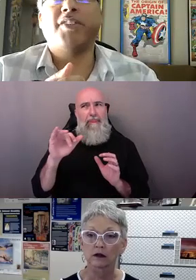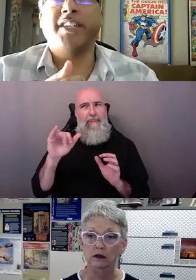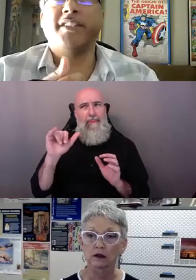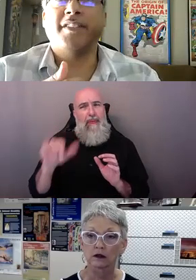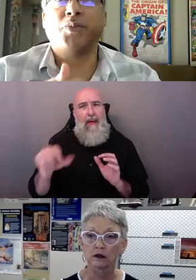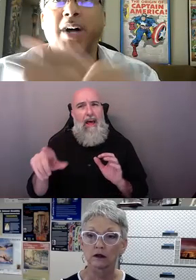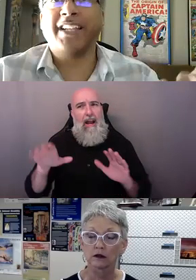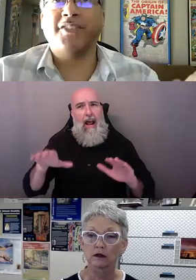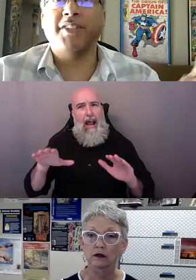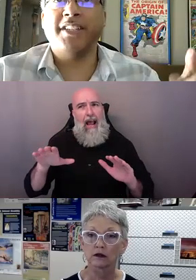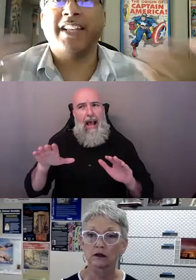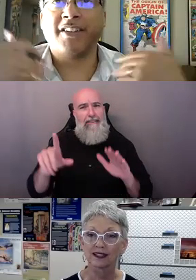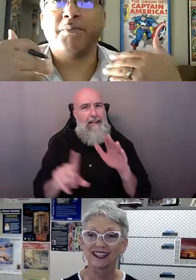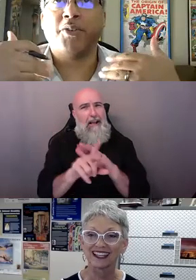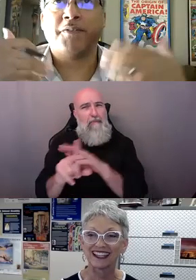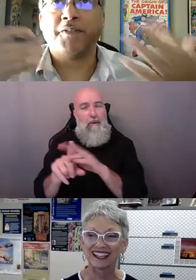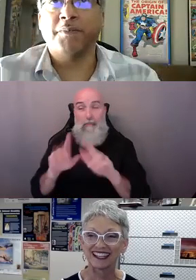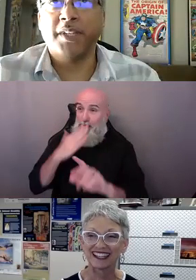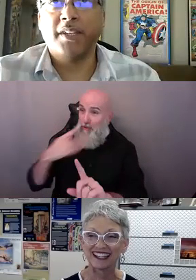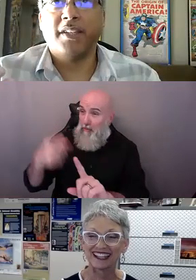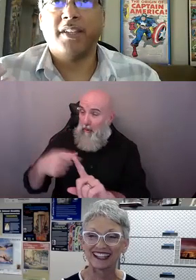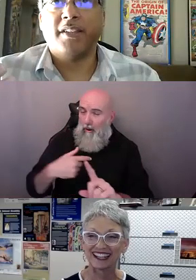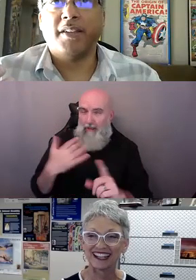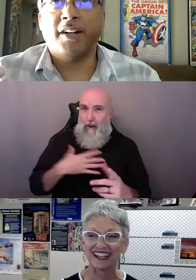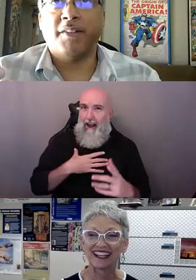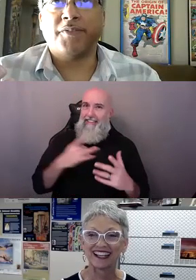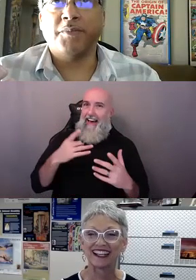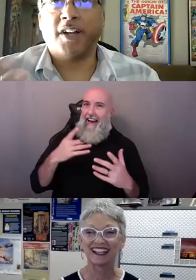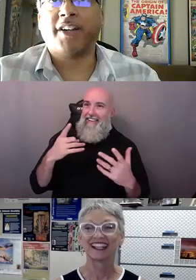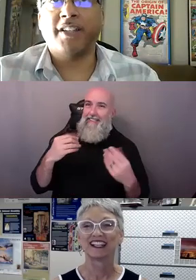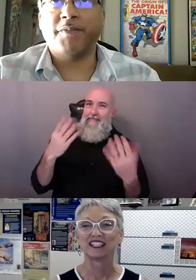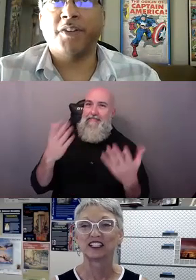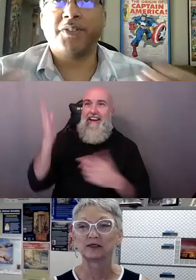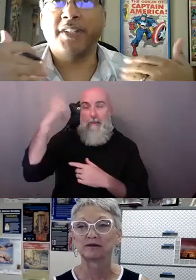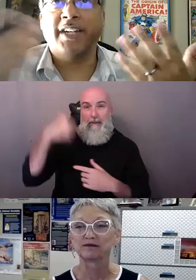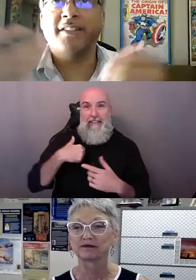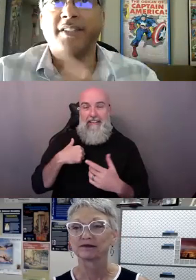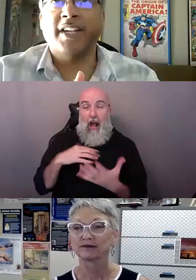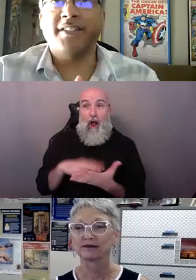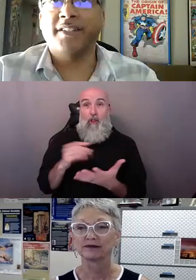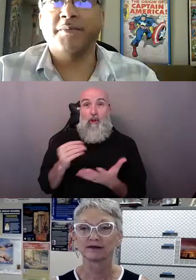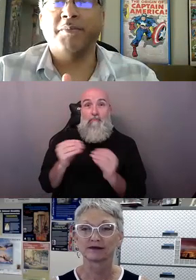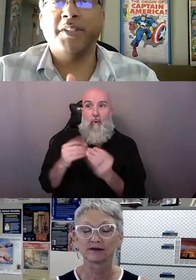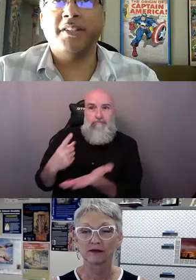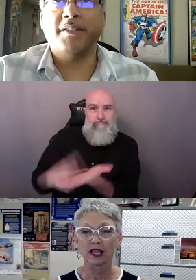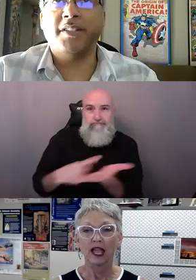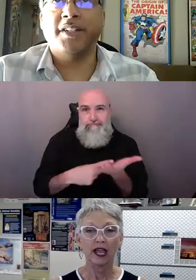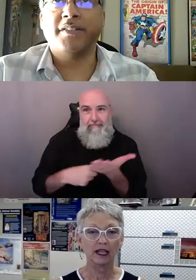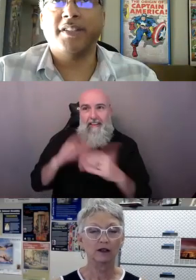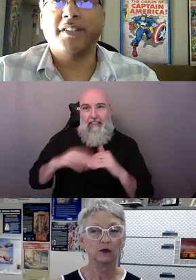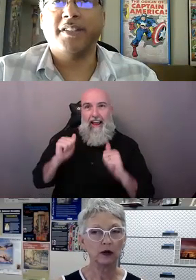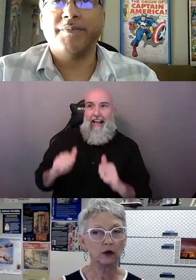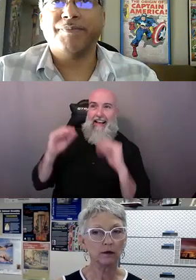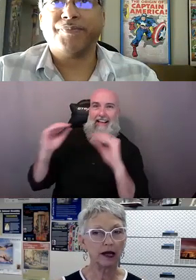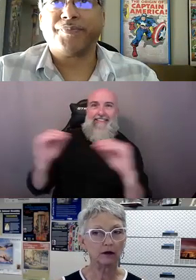good point. That's why I like doing these. I learn more from talking to folks than I tell them. Yeah.